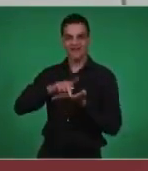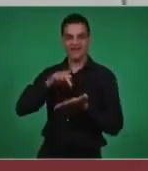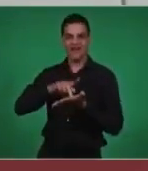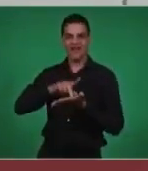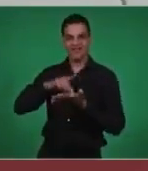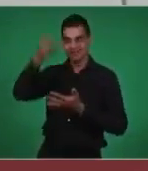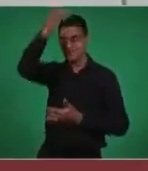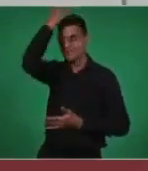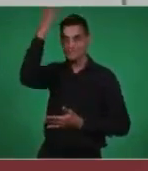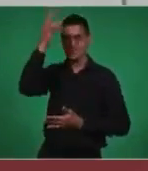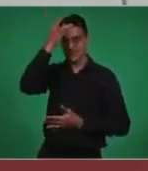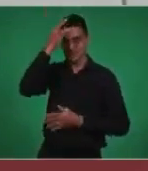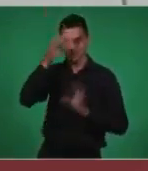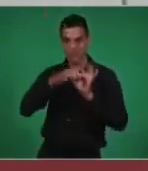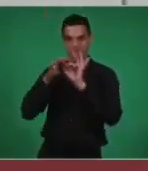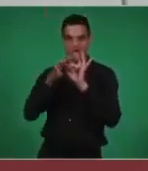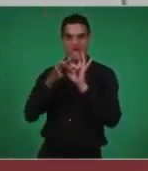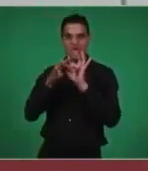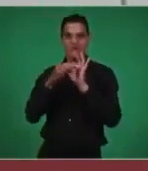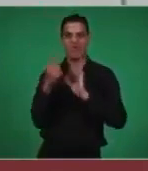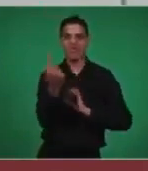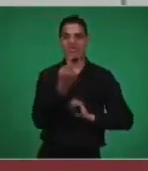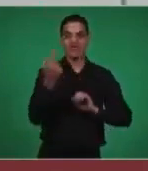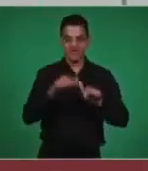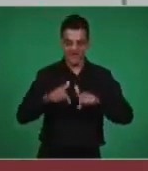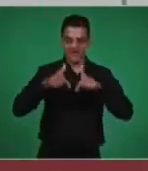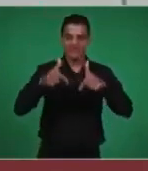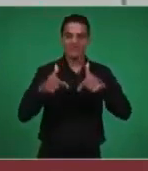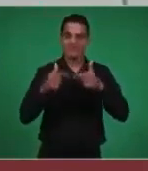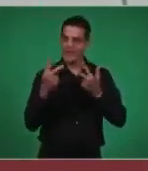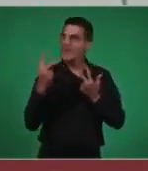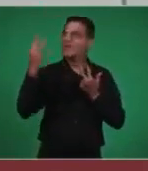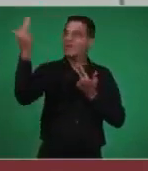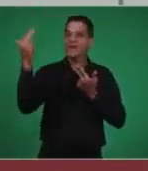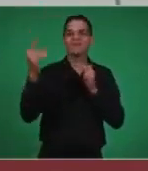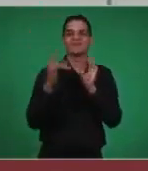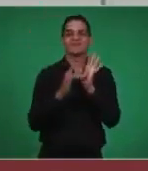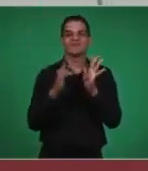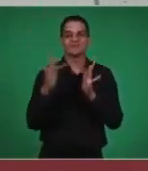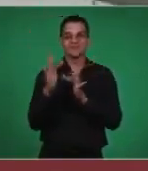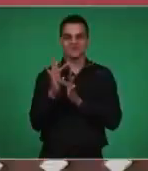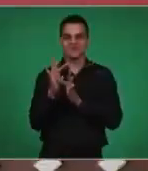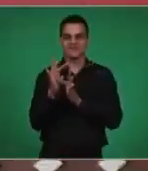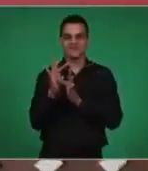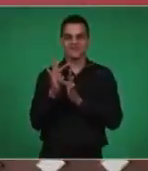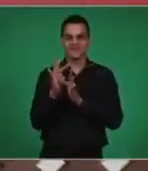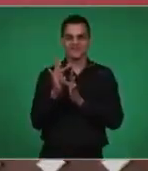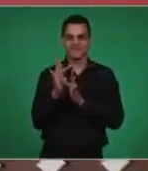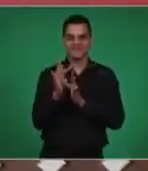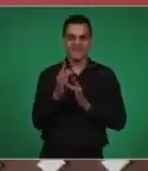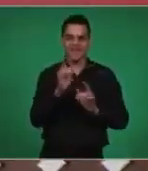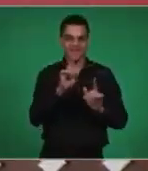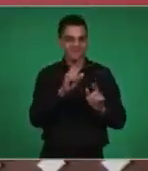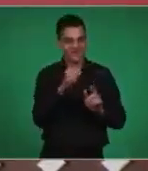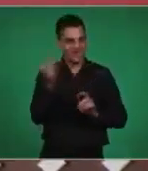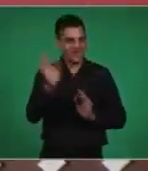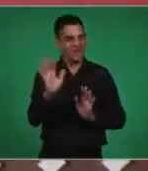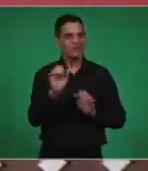as Jesus's. That's the word that we have to all the sisters here. Well, don't go